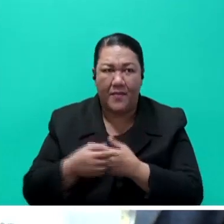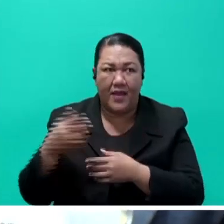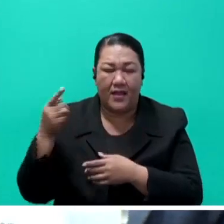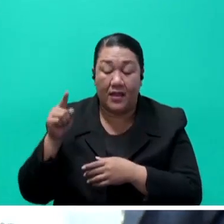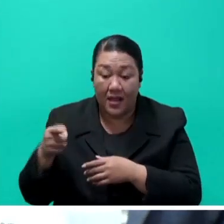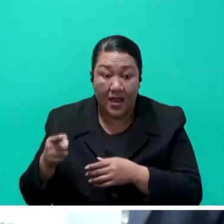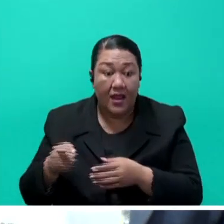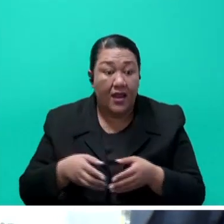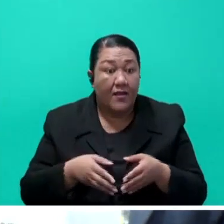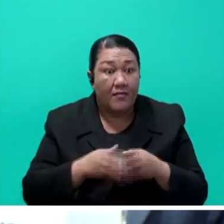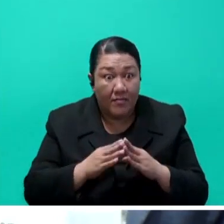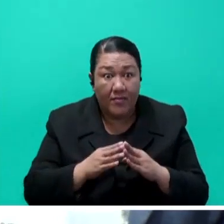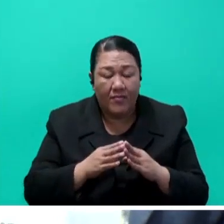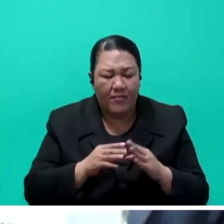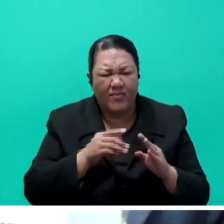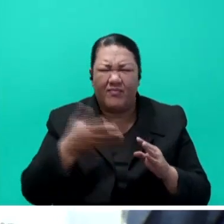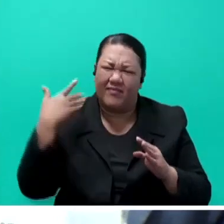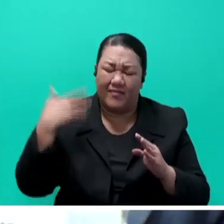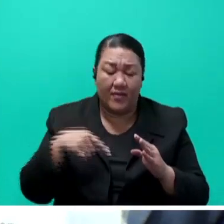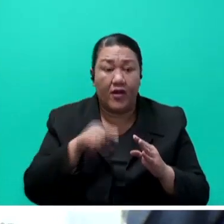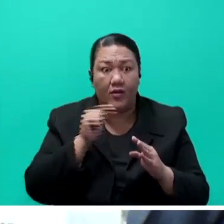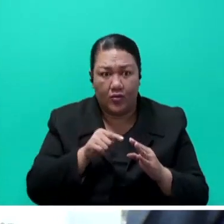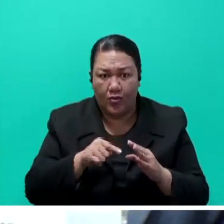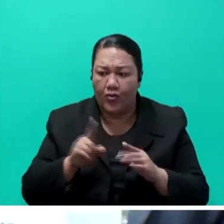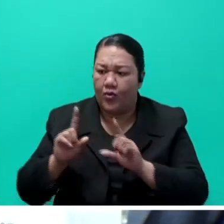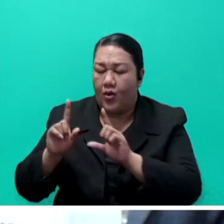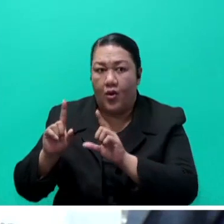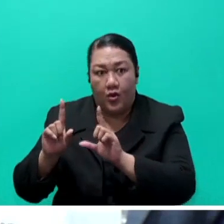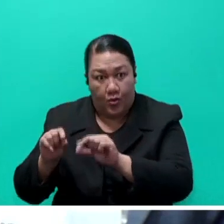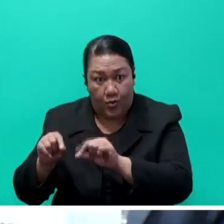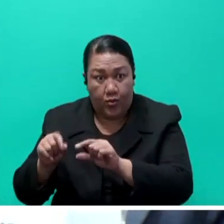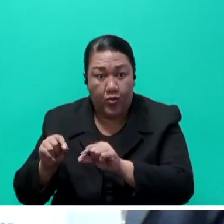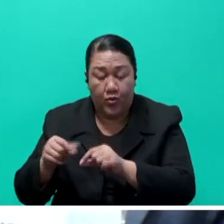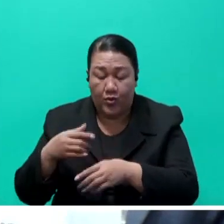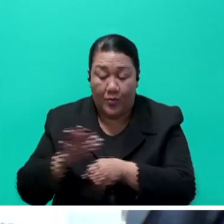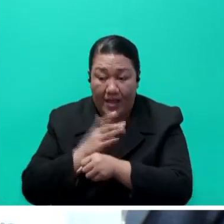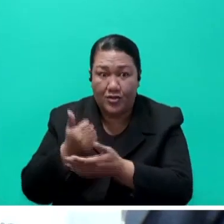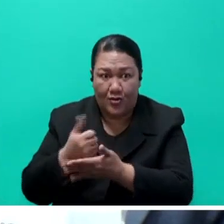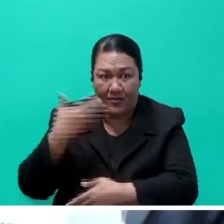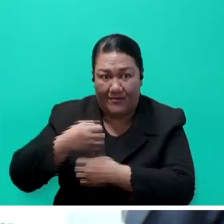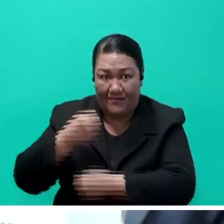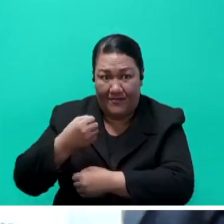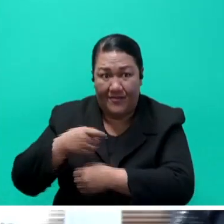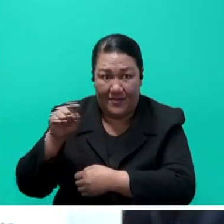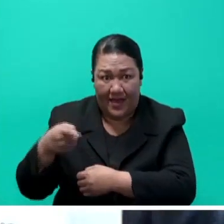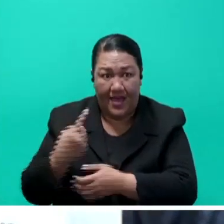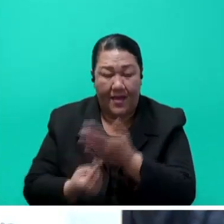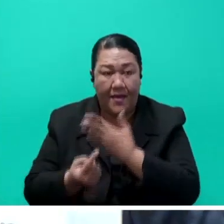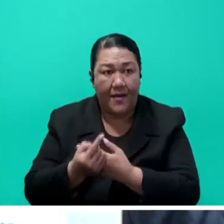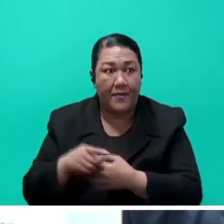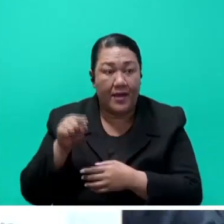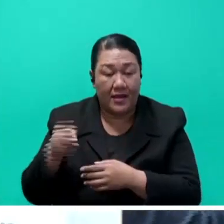the Rarawai Mill. The installation of new cane carrier equipment as part of this project has created more